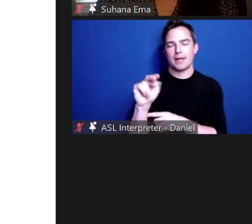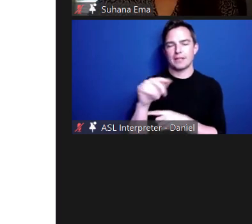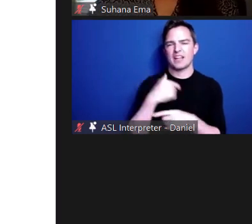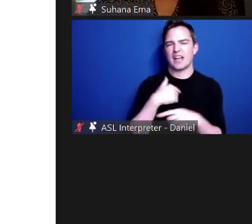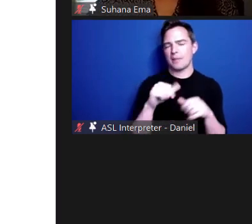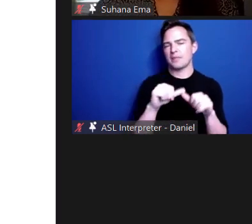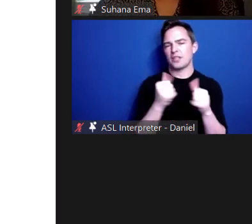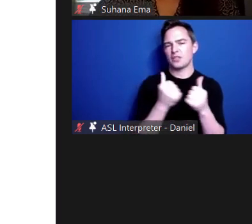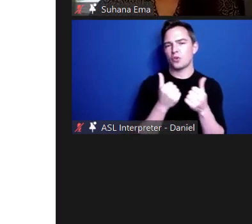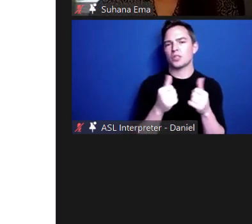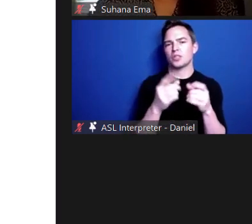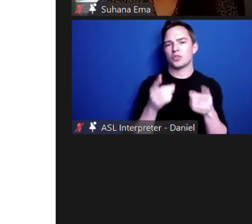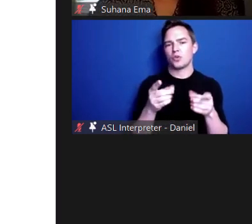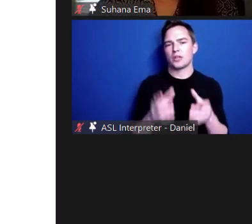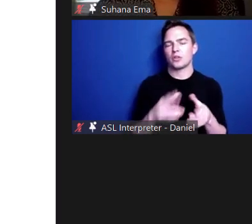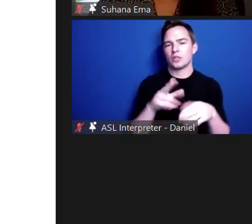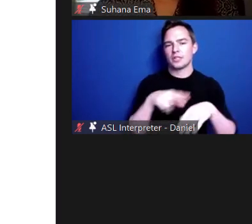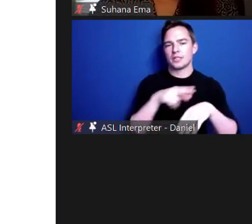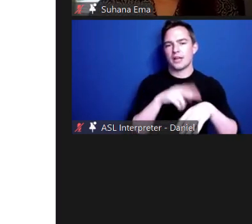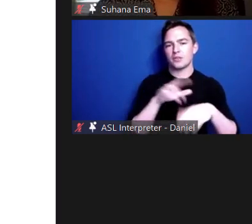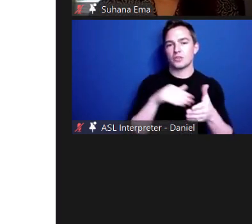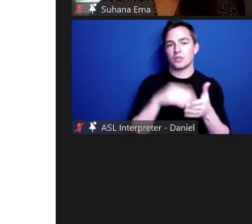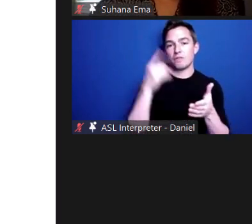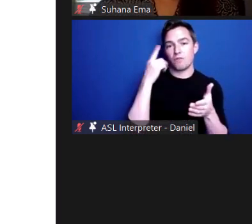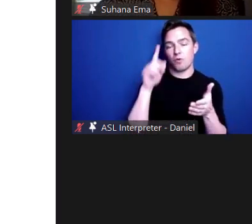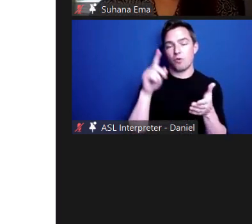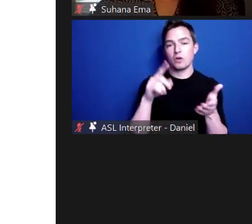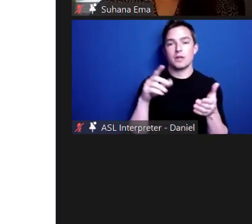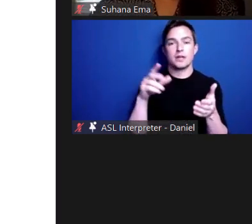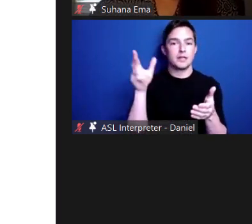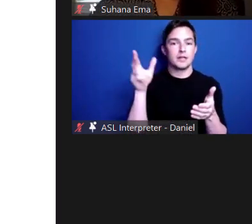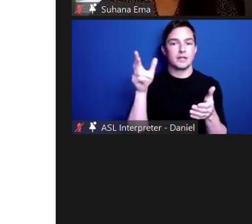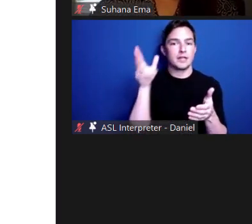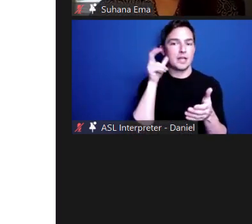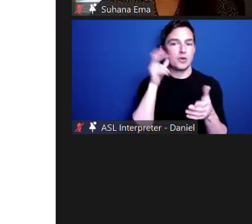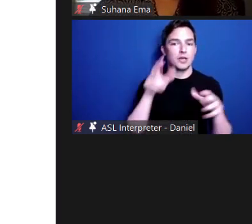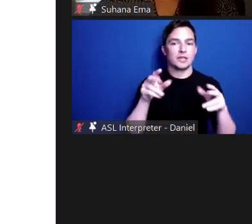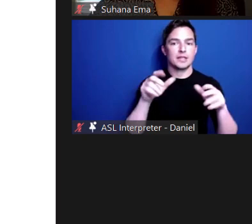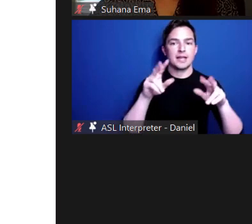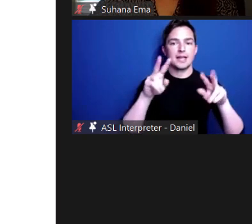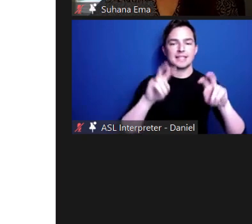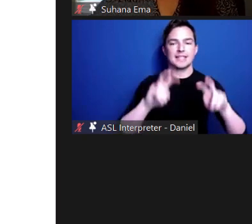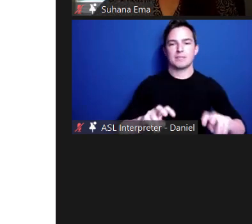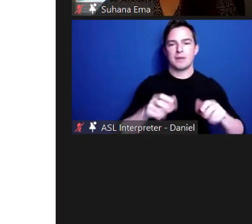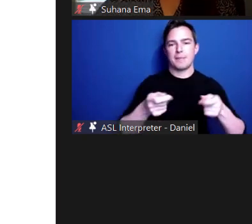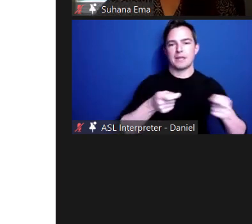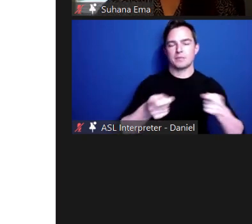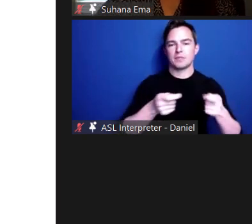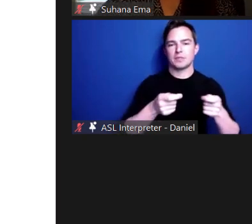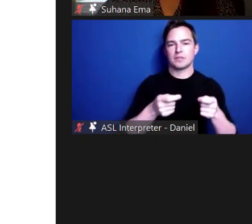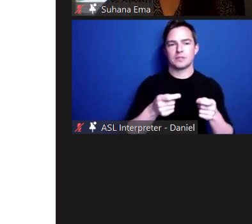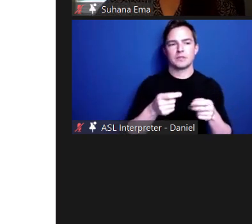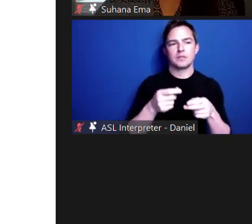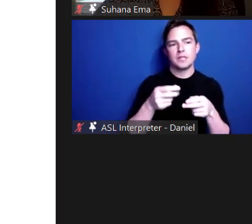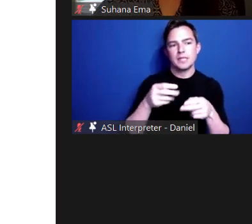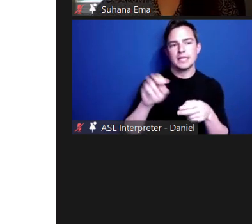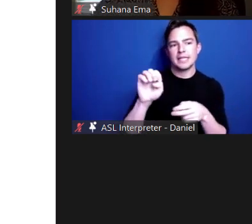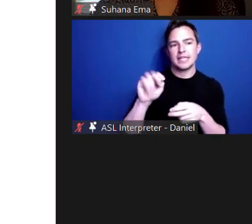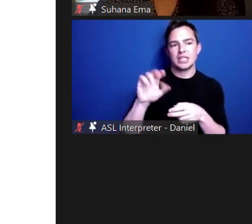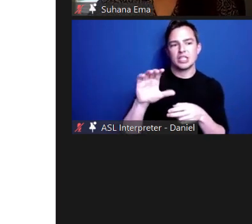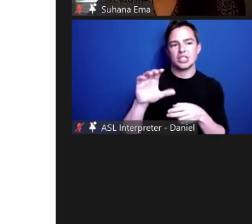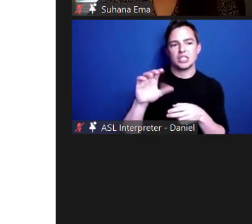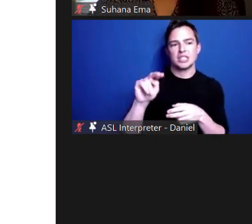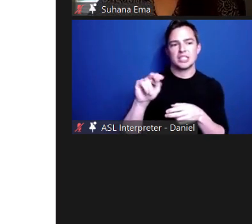Associate Director of the National Center for Hearing Assessment and Management, known as NCHAM at Utah State